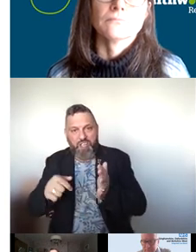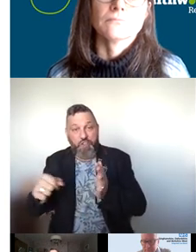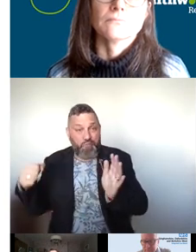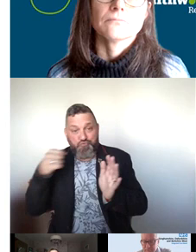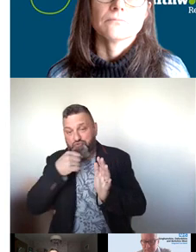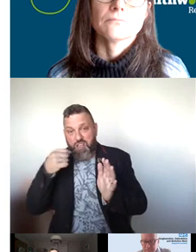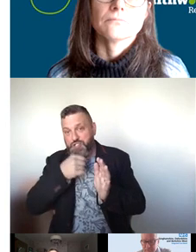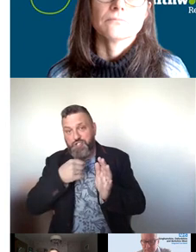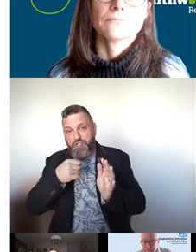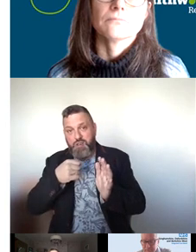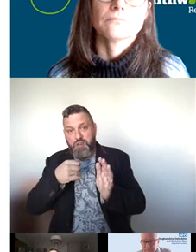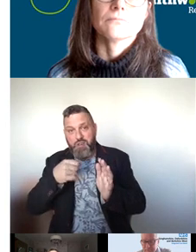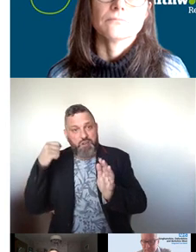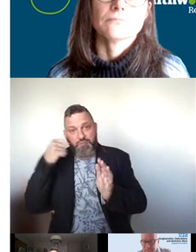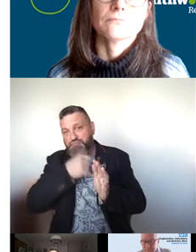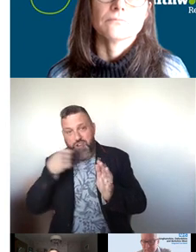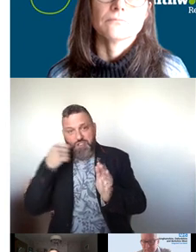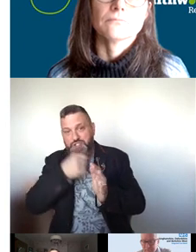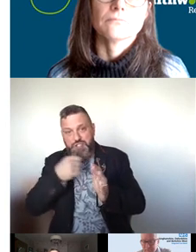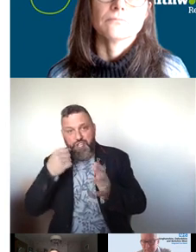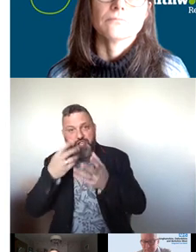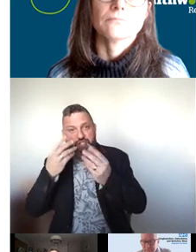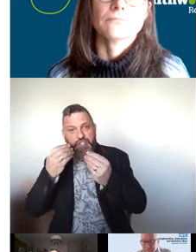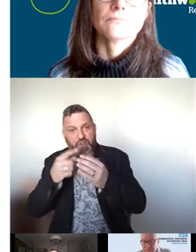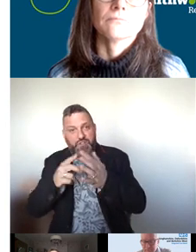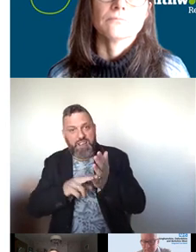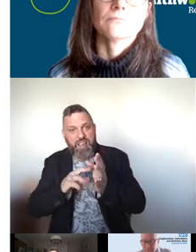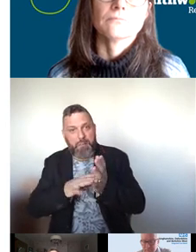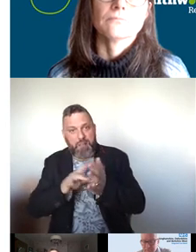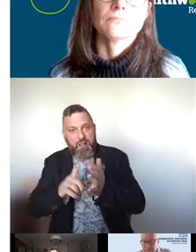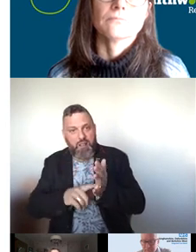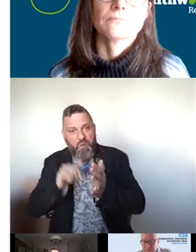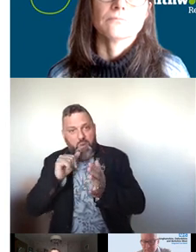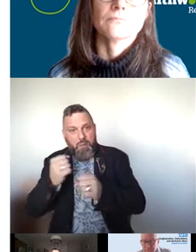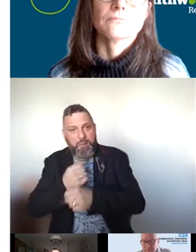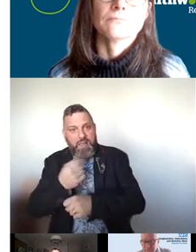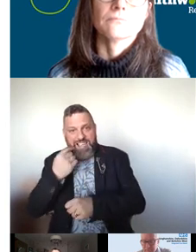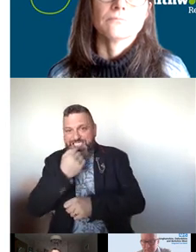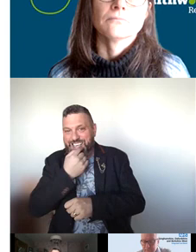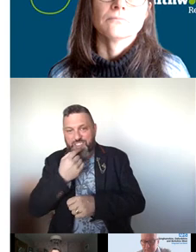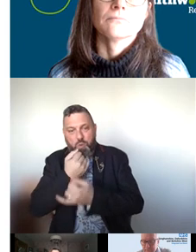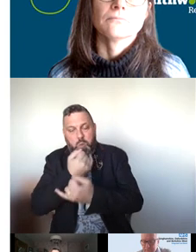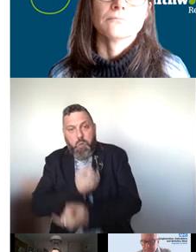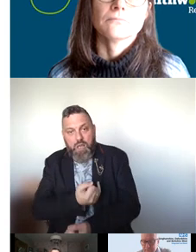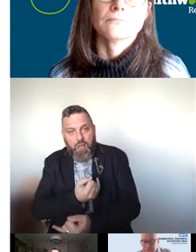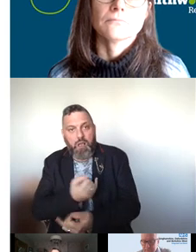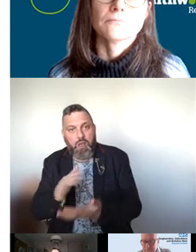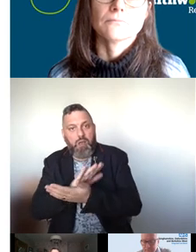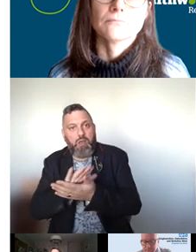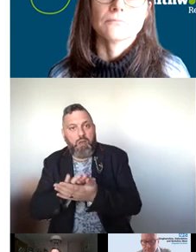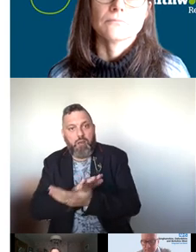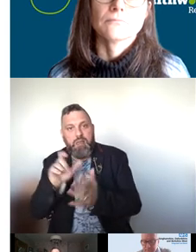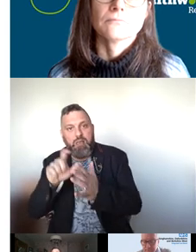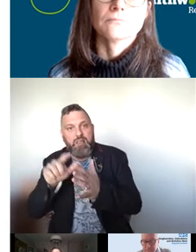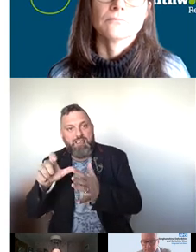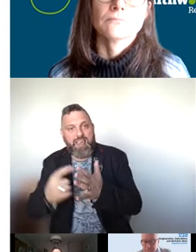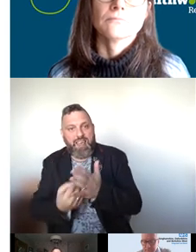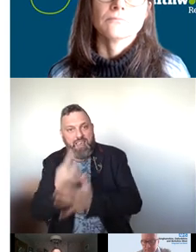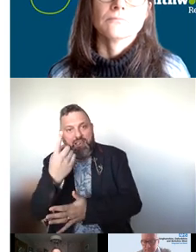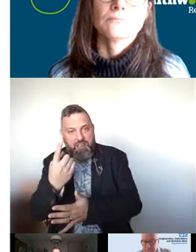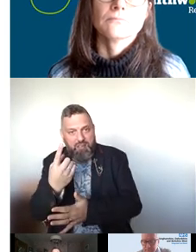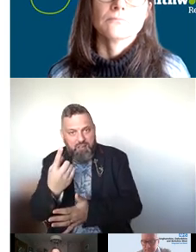after, you then brush away that softened enamel, which again is going to weaken teeth, which is going to mean that decay happens. So there